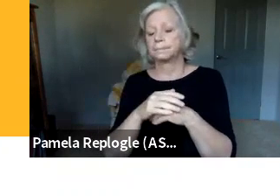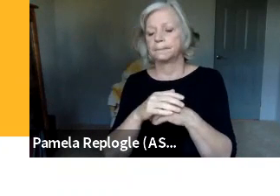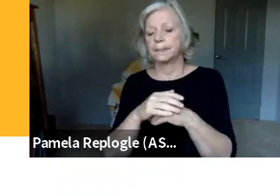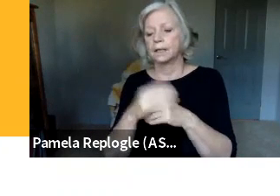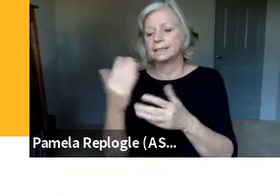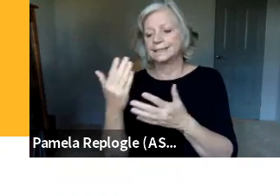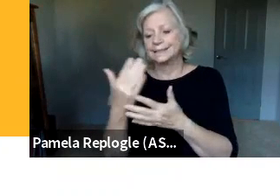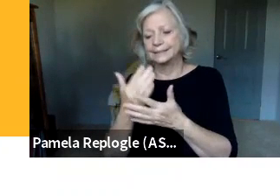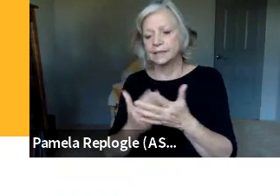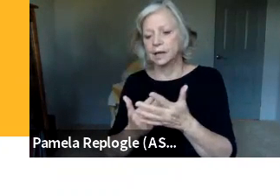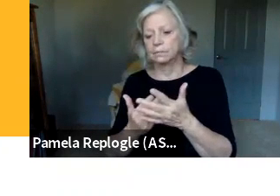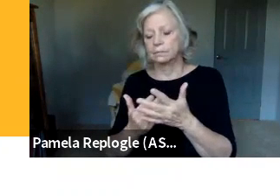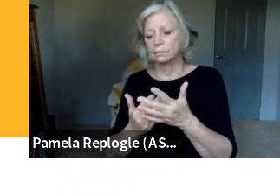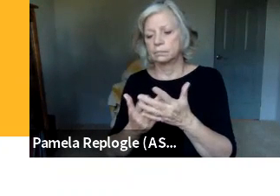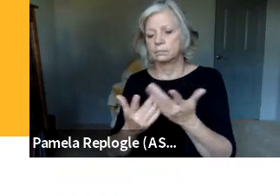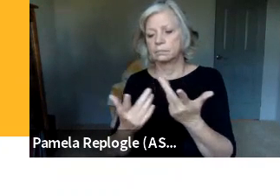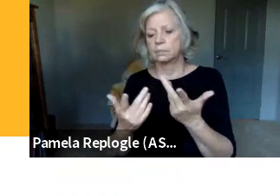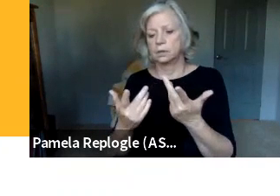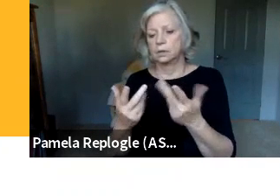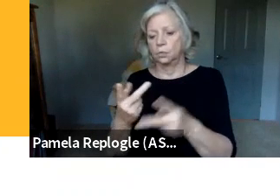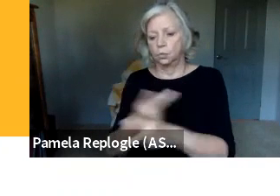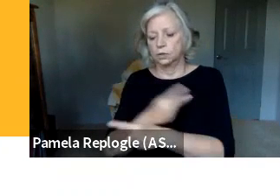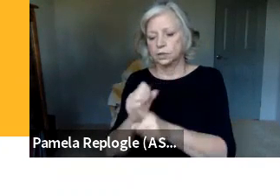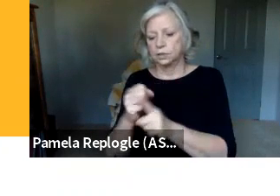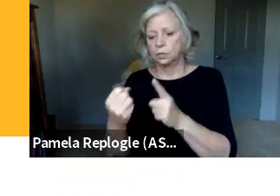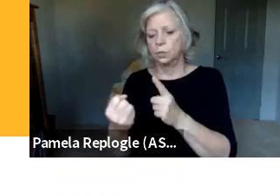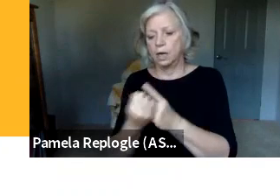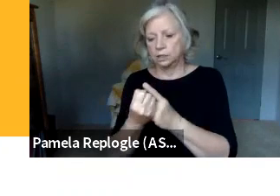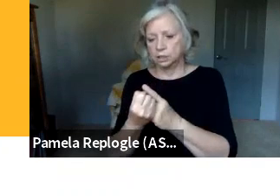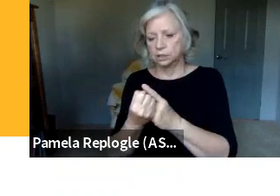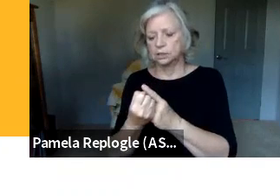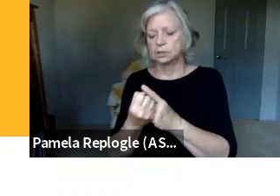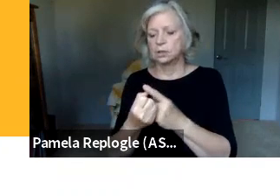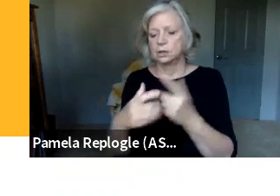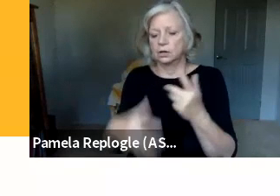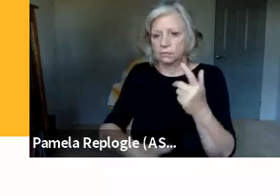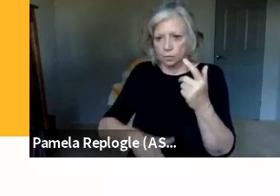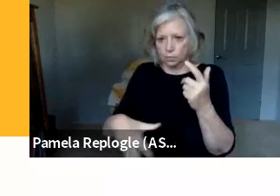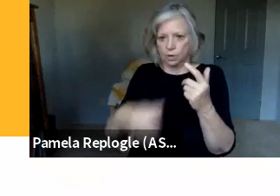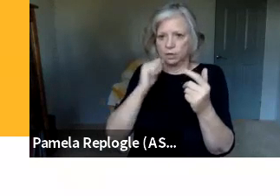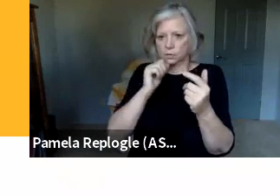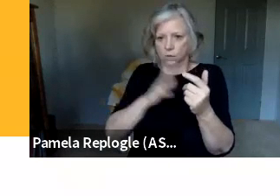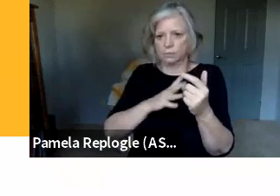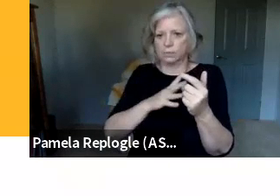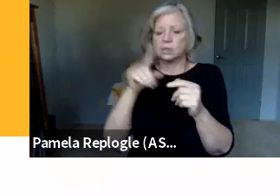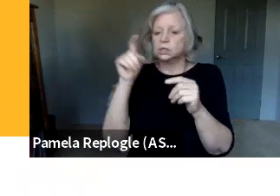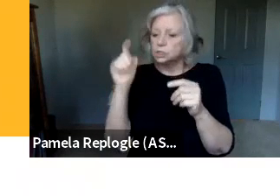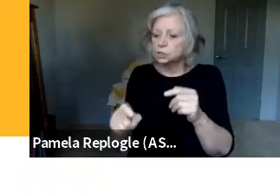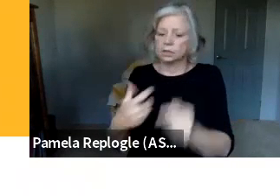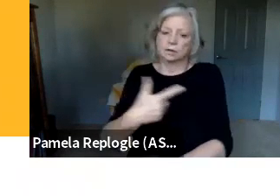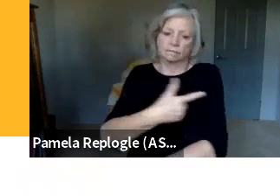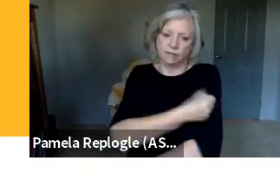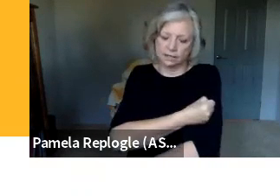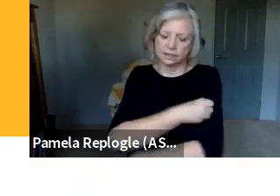than in non-pregnant people. And so it's important for women who are pregnant or considering getting pregnant to get vaccinated. And